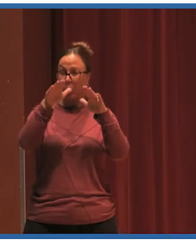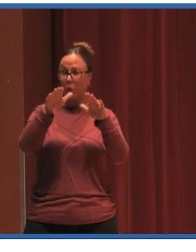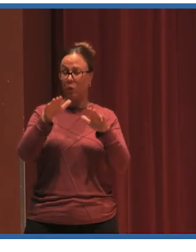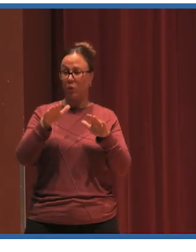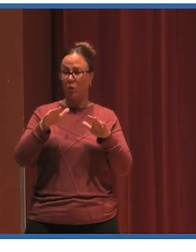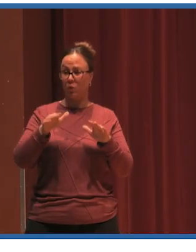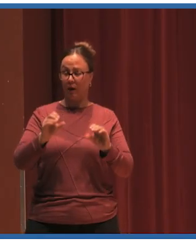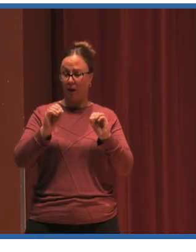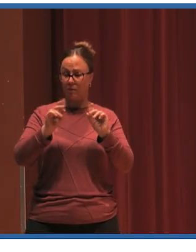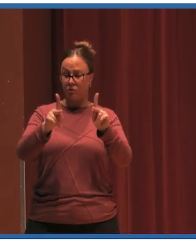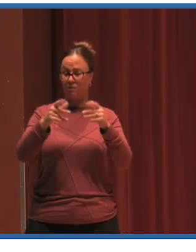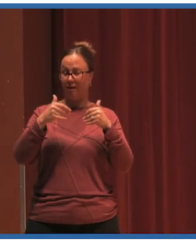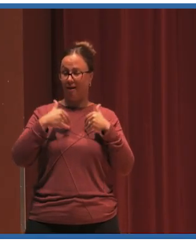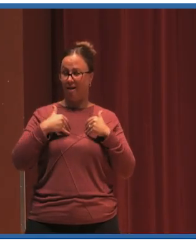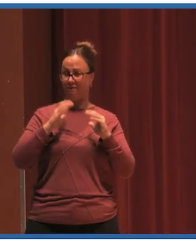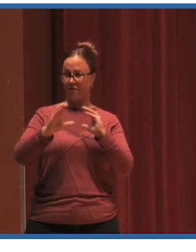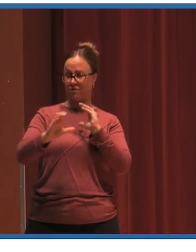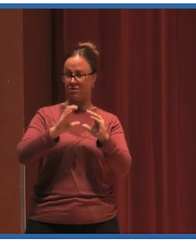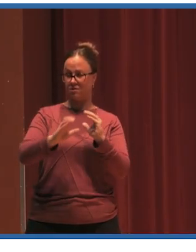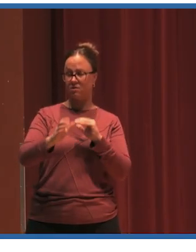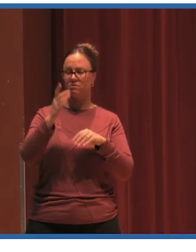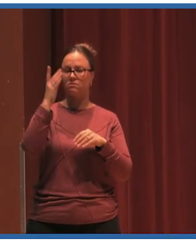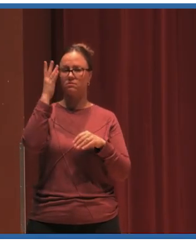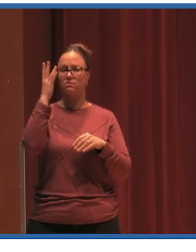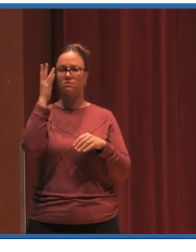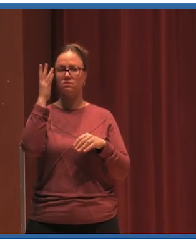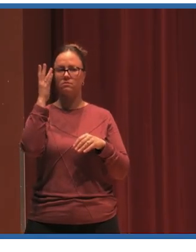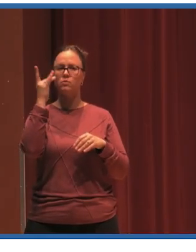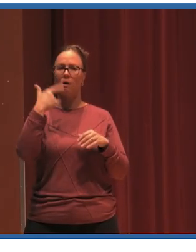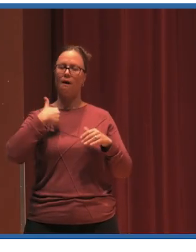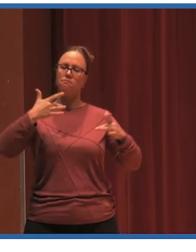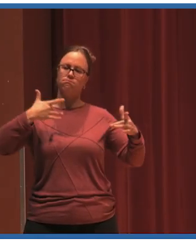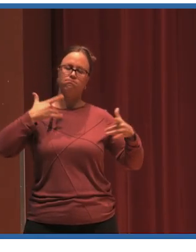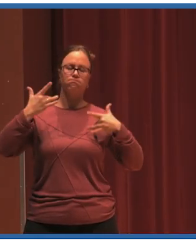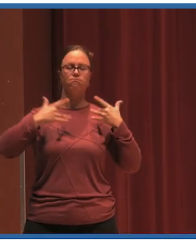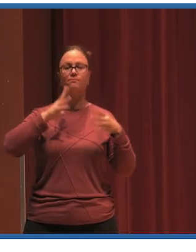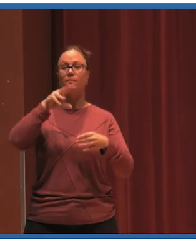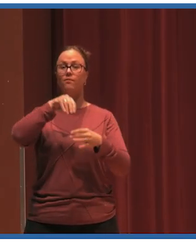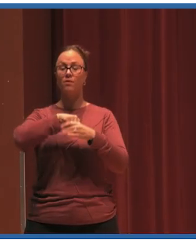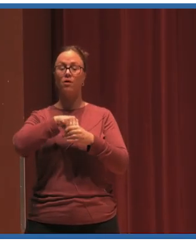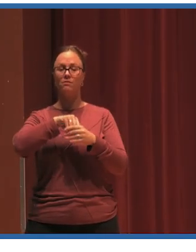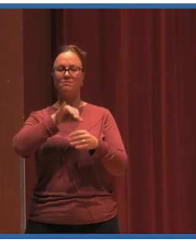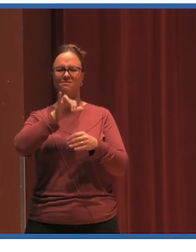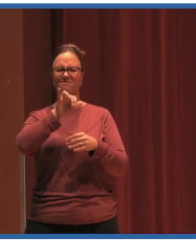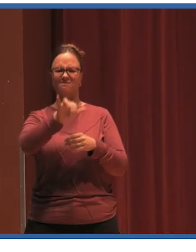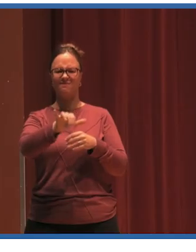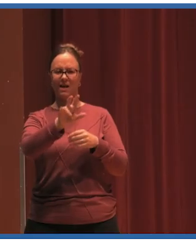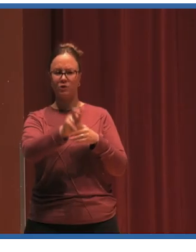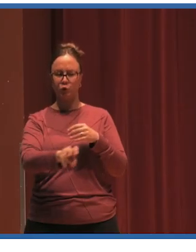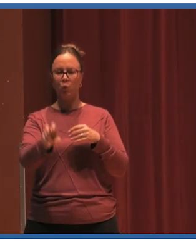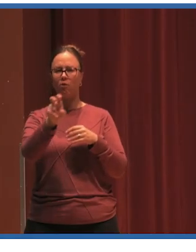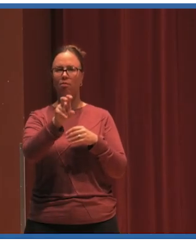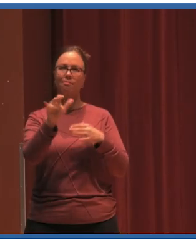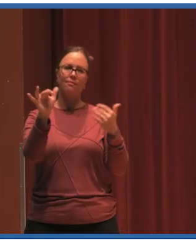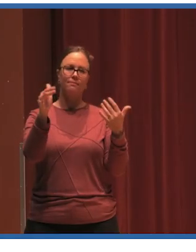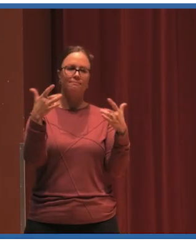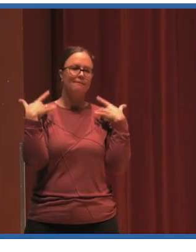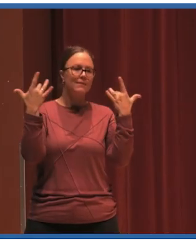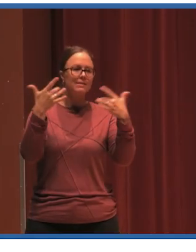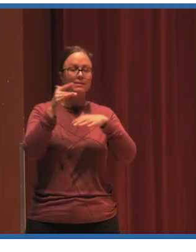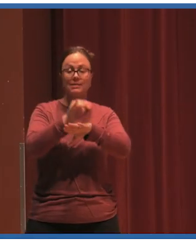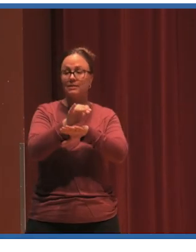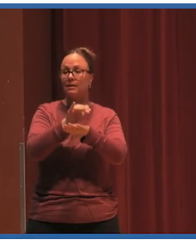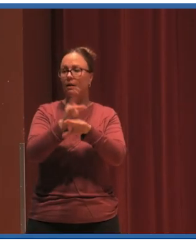have those conversations. So that's why I was really excited to be part of that listening tour and events like tonight where people can